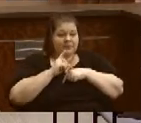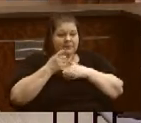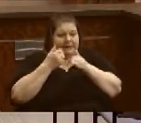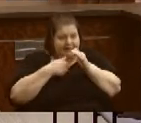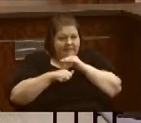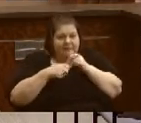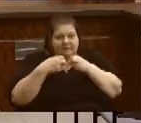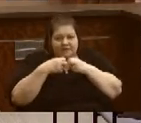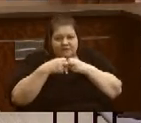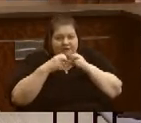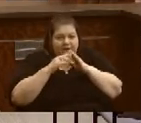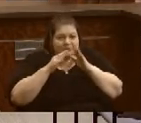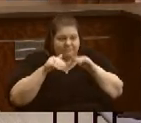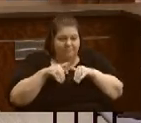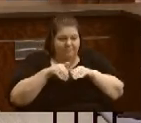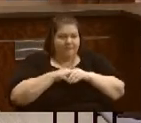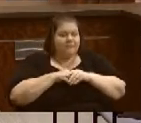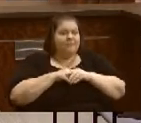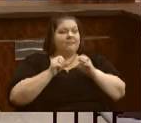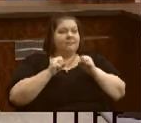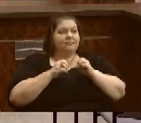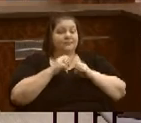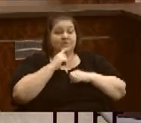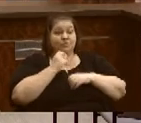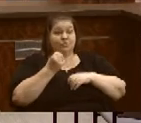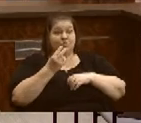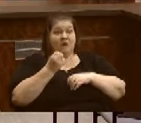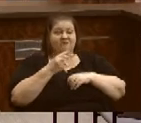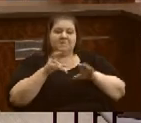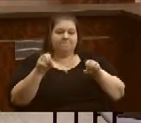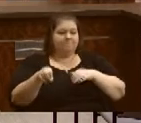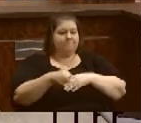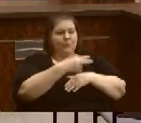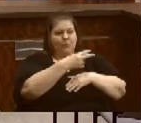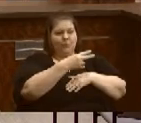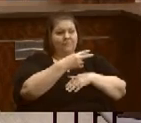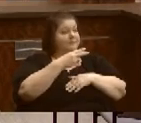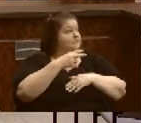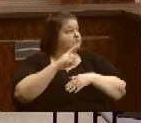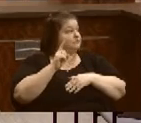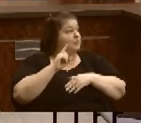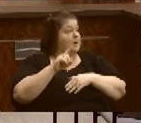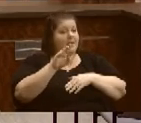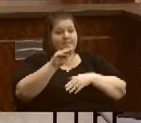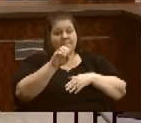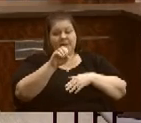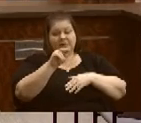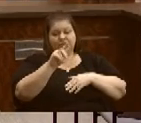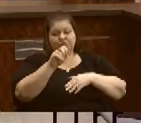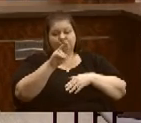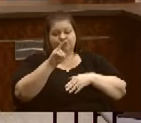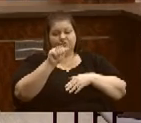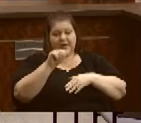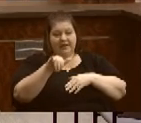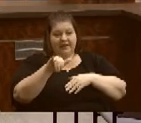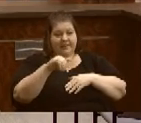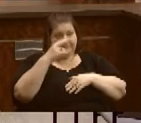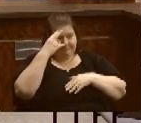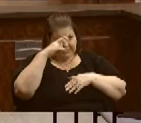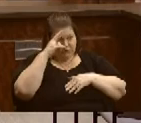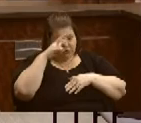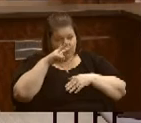age 12, you went to live with your aunt and uncle and cousins in Monterrey, Mexico. It was